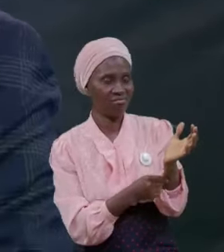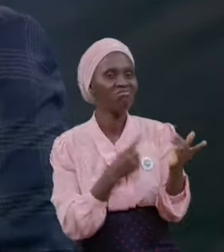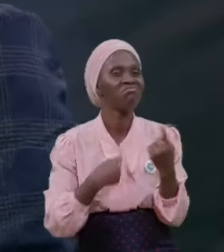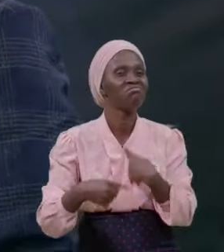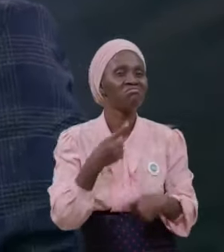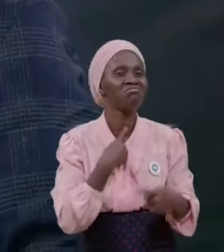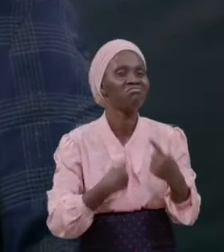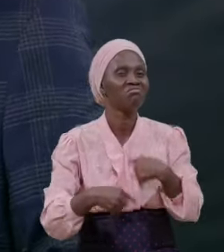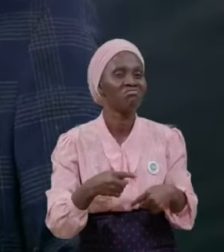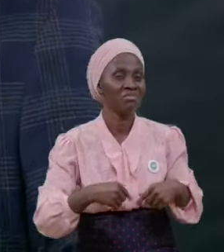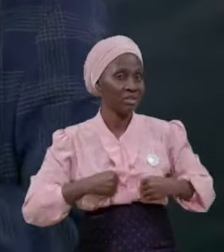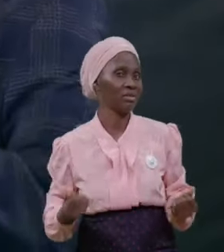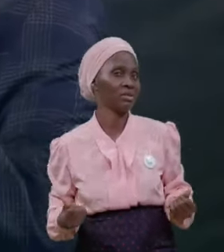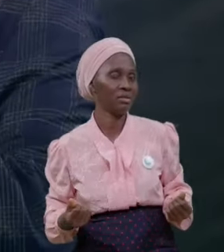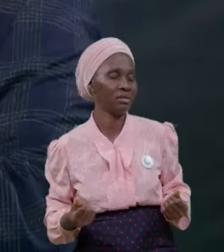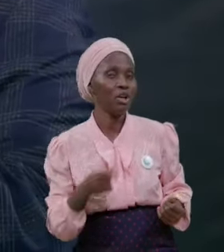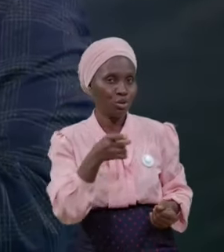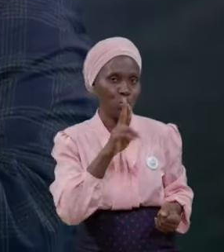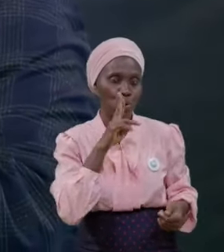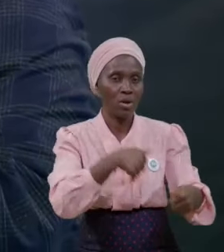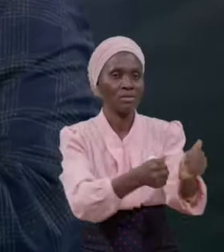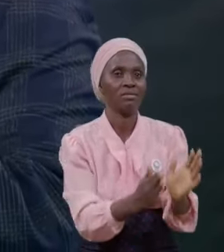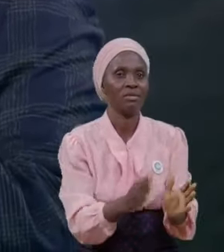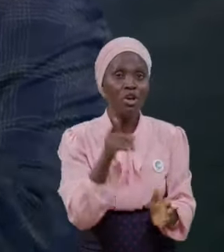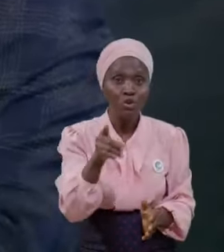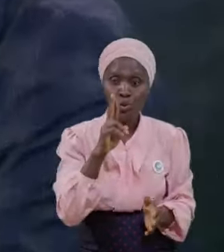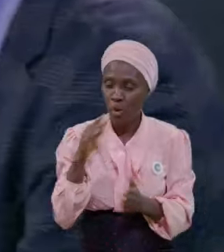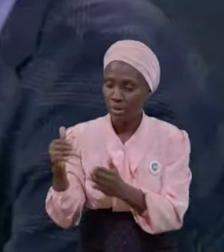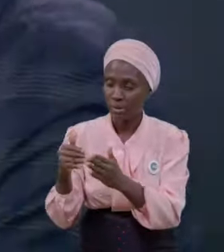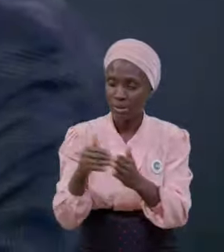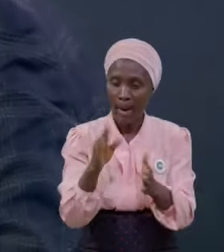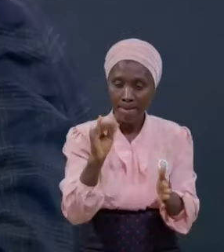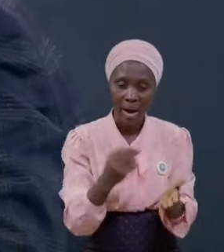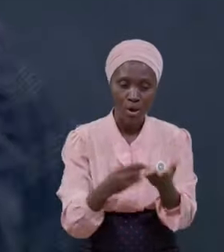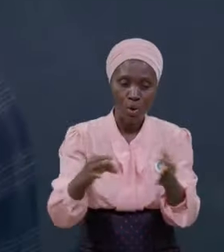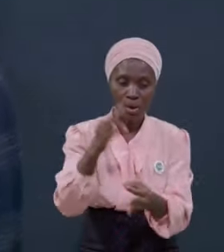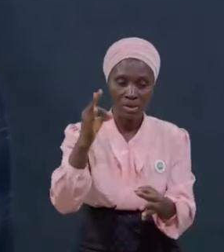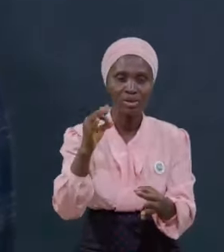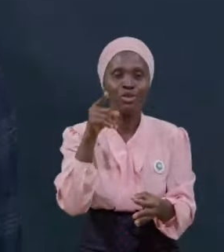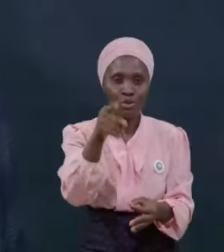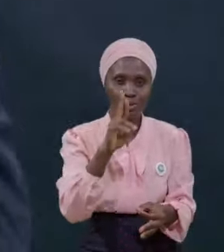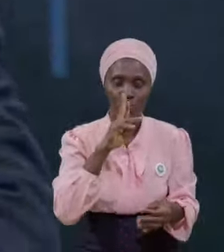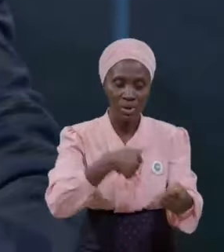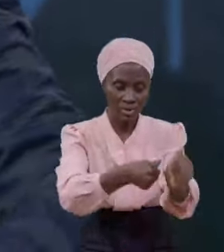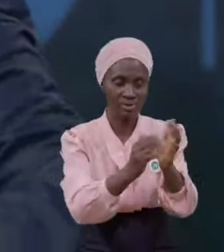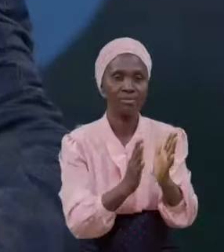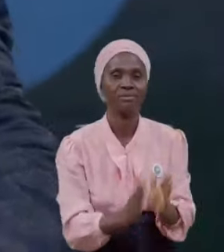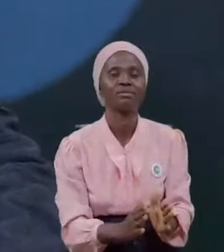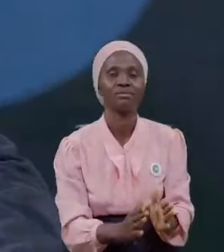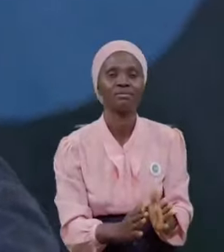directed by the Spirit, that is the disciple. You are